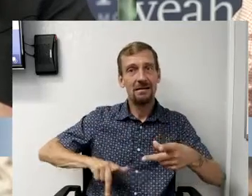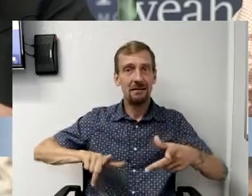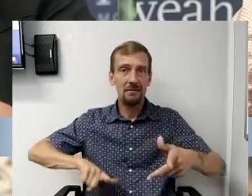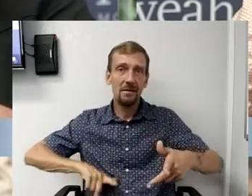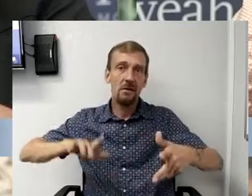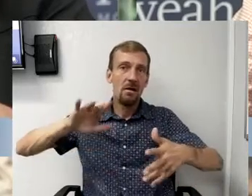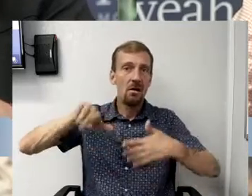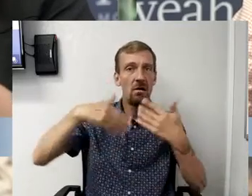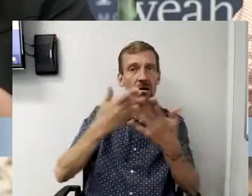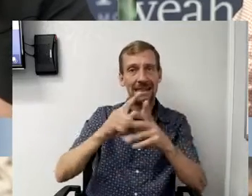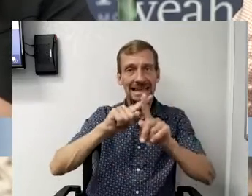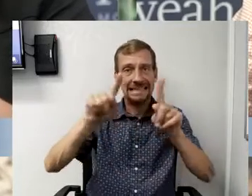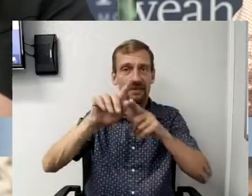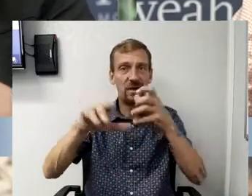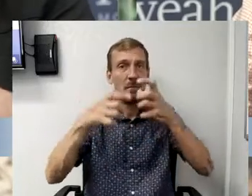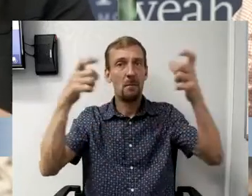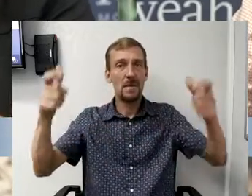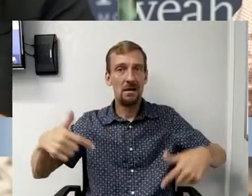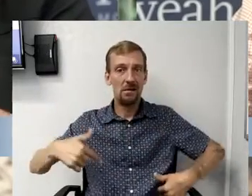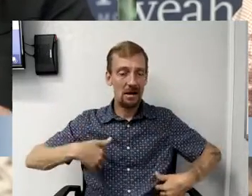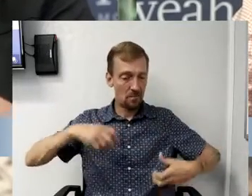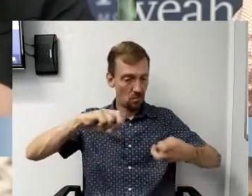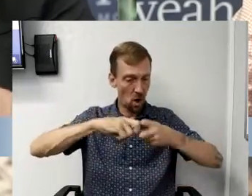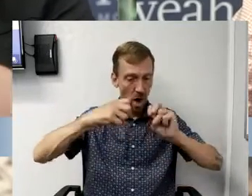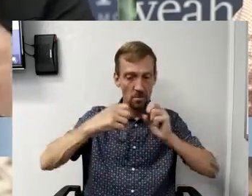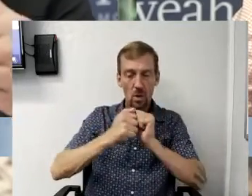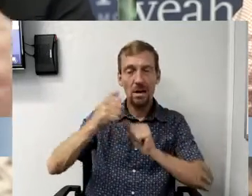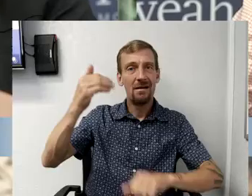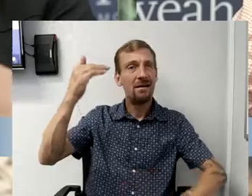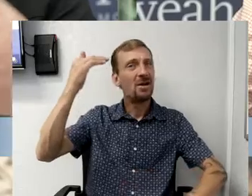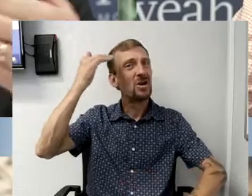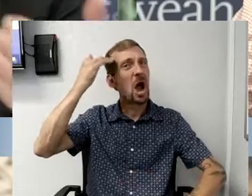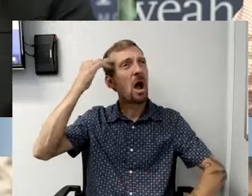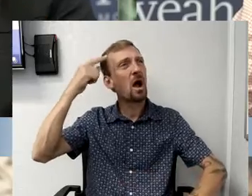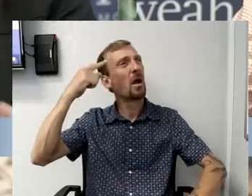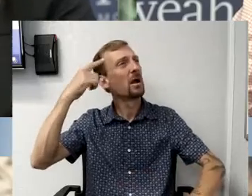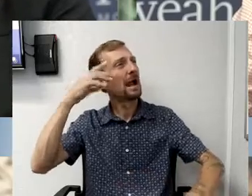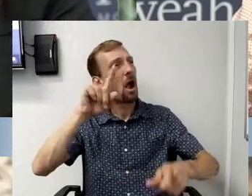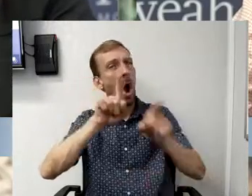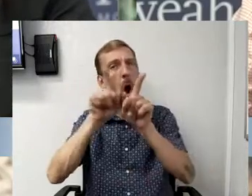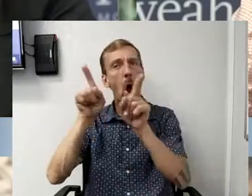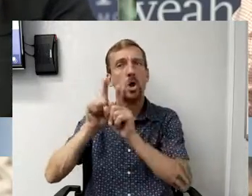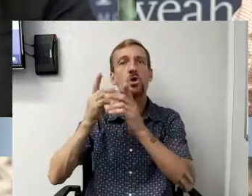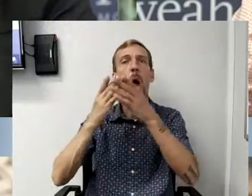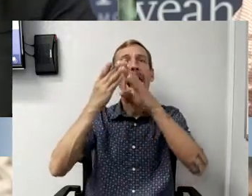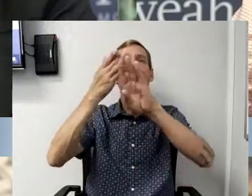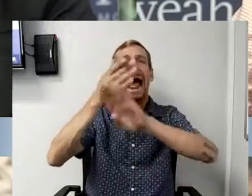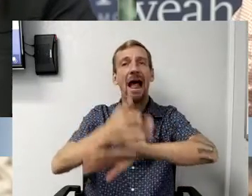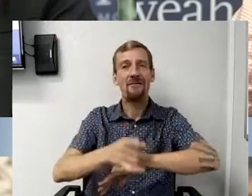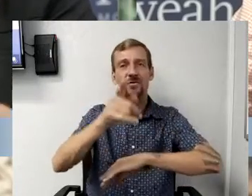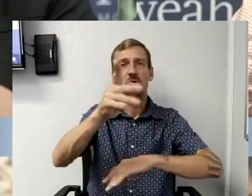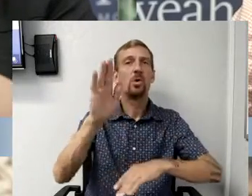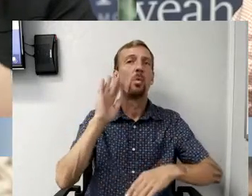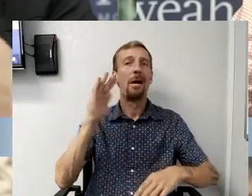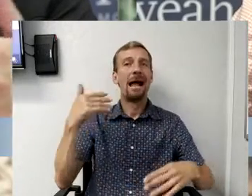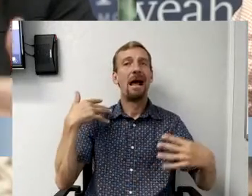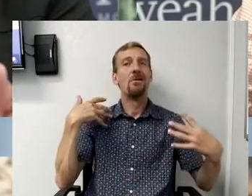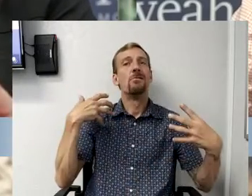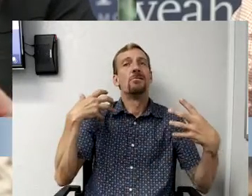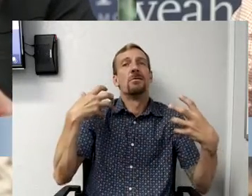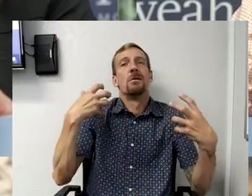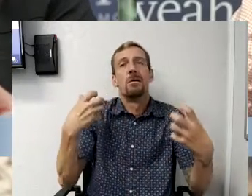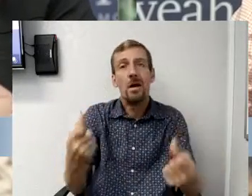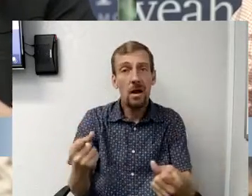the delays in processing and cognitive issues. And then there's the recovery afterward, after